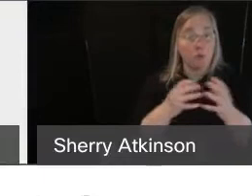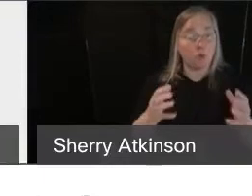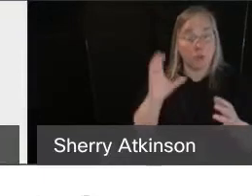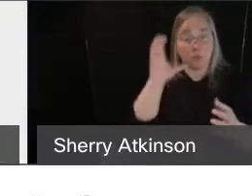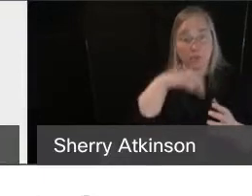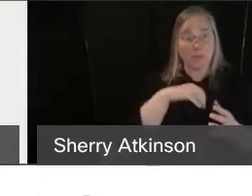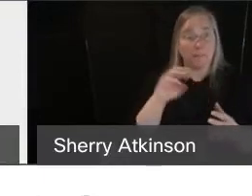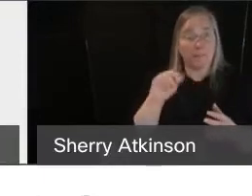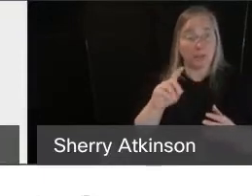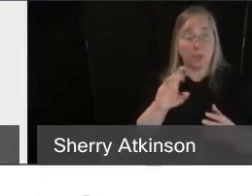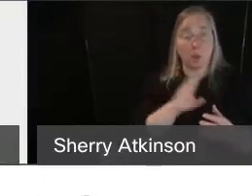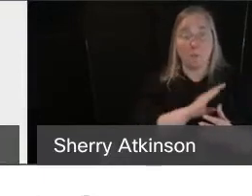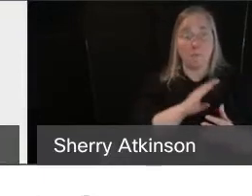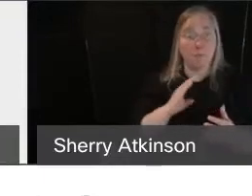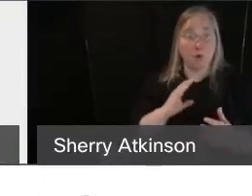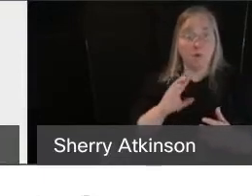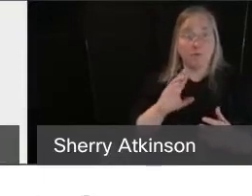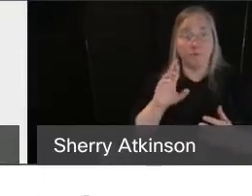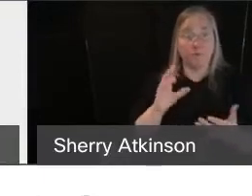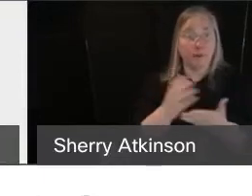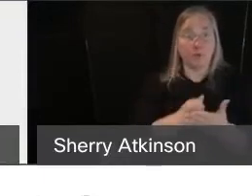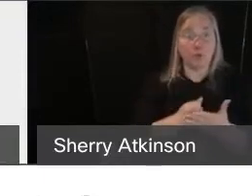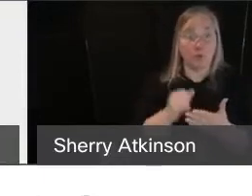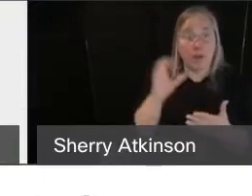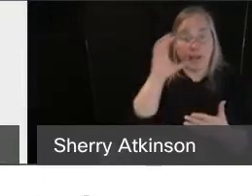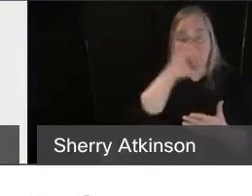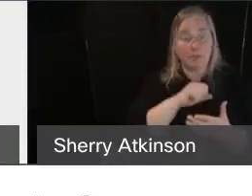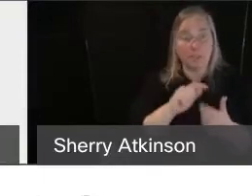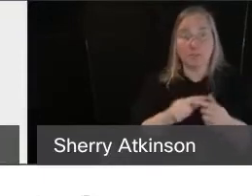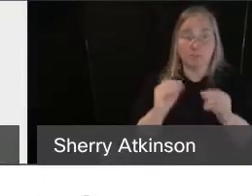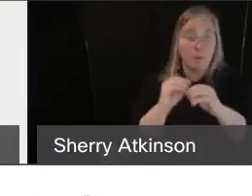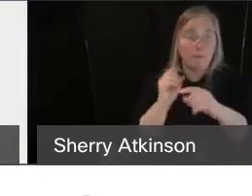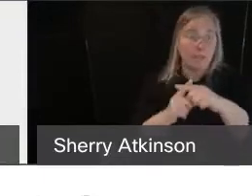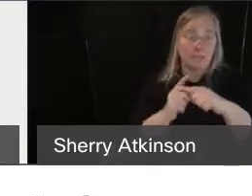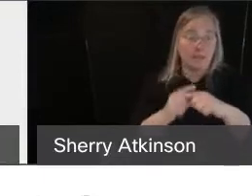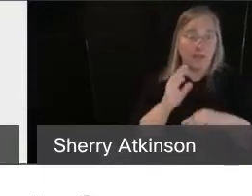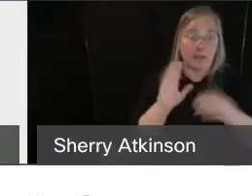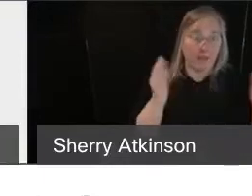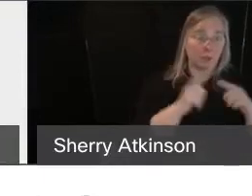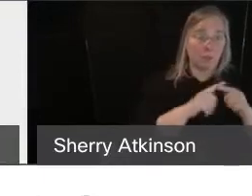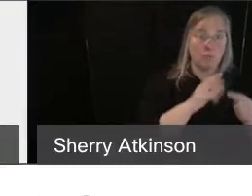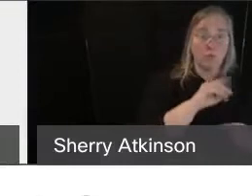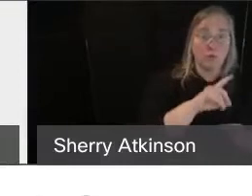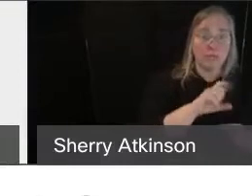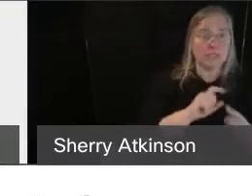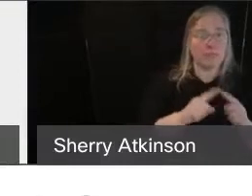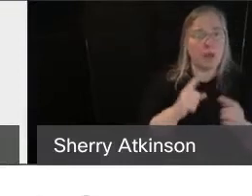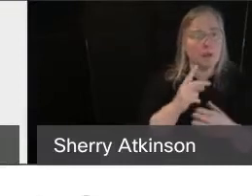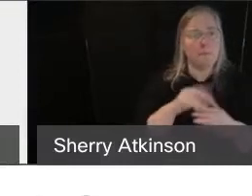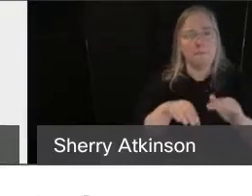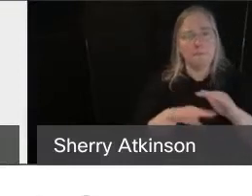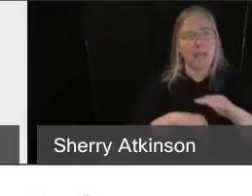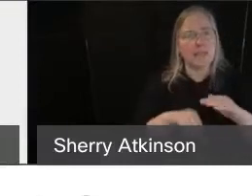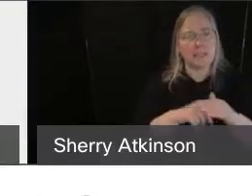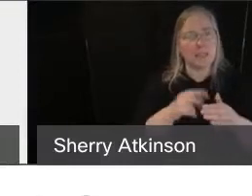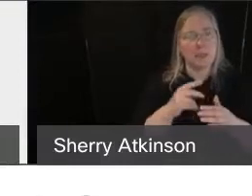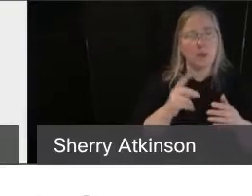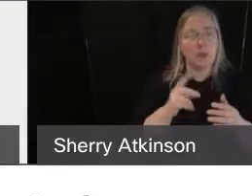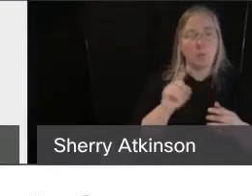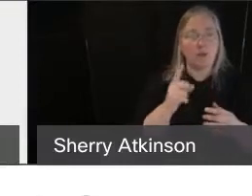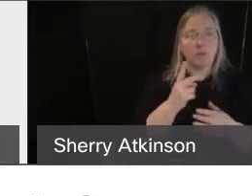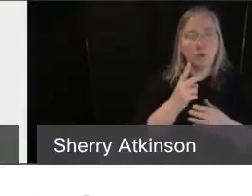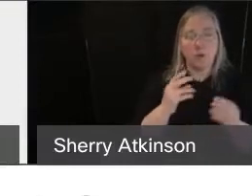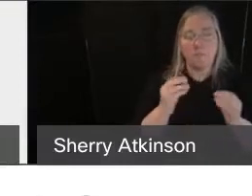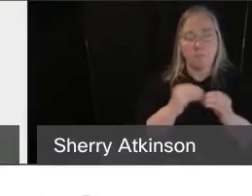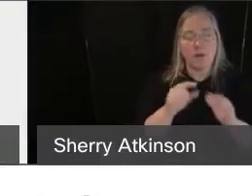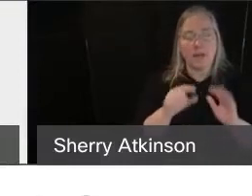Estimates is more positive for this year than Moody's. But basically, whereas they're more negative on personal income growth.